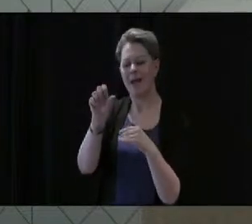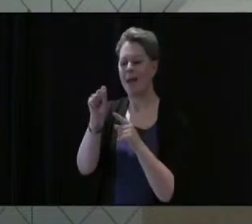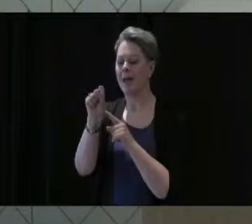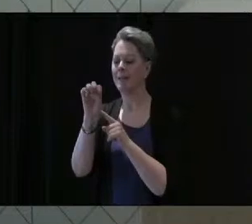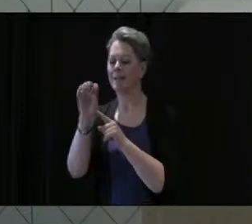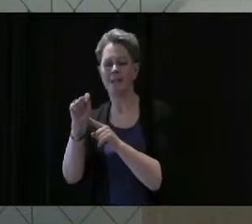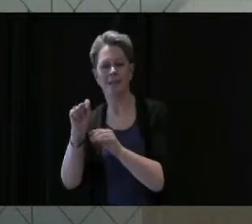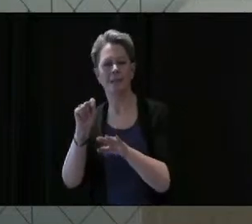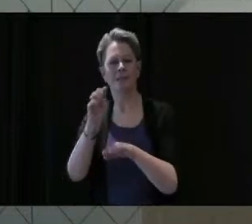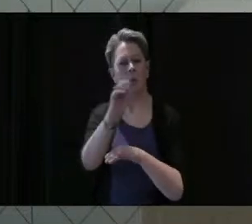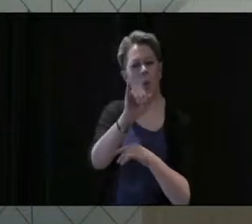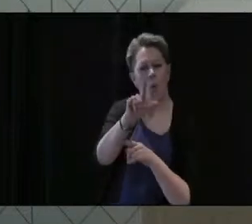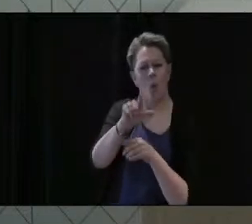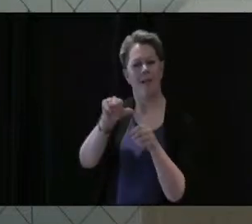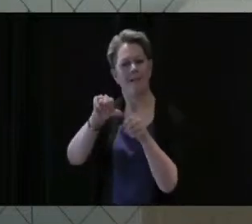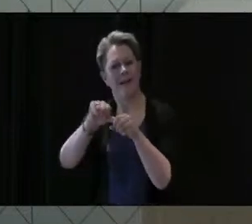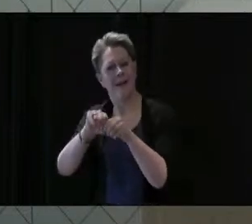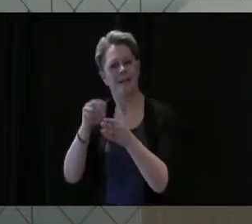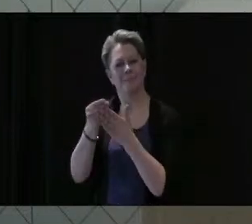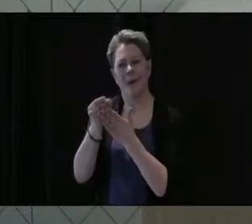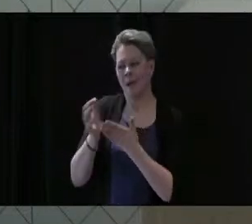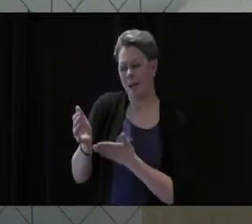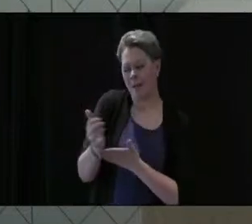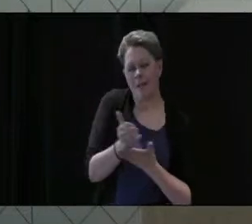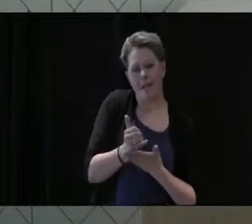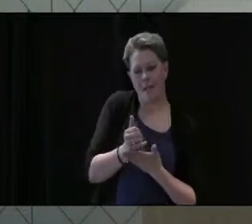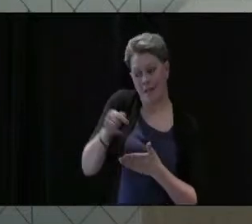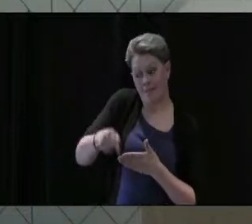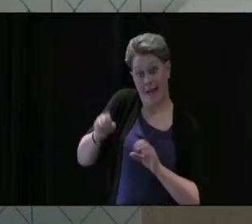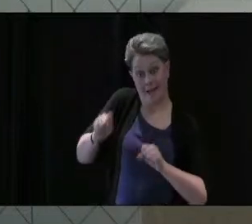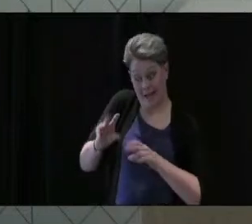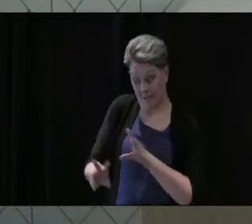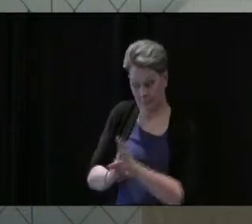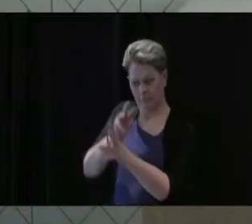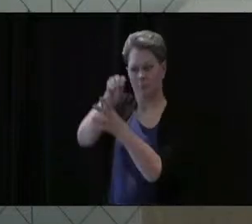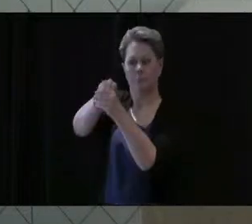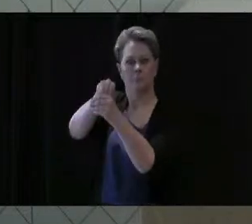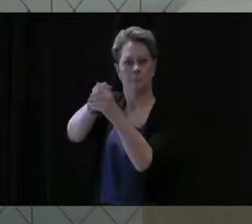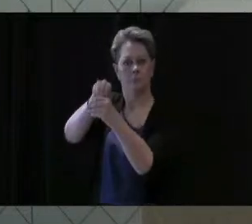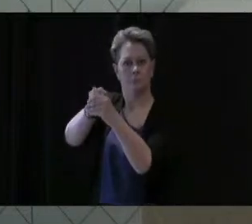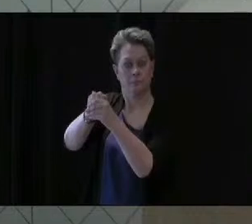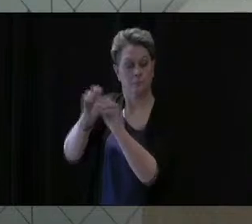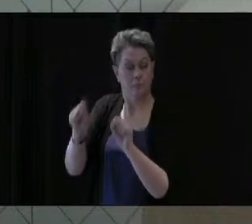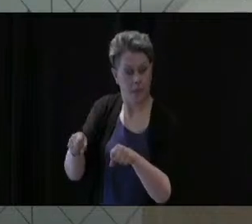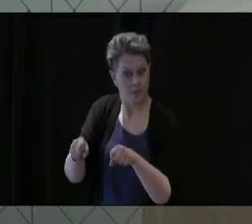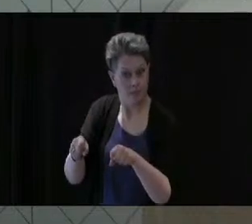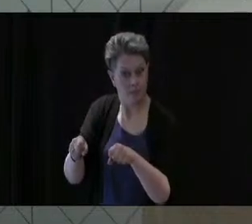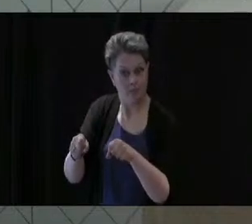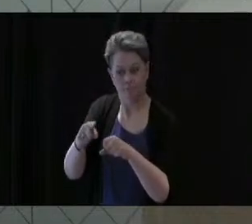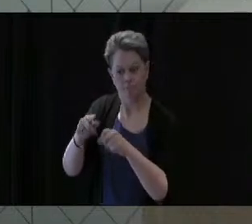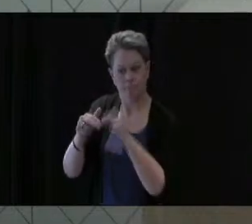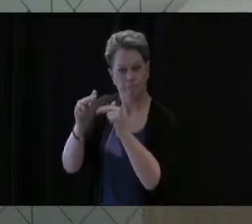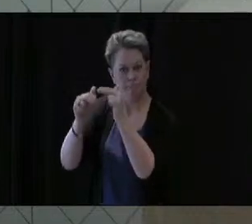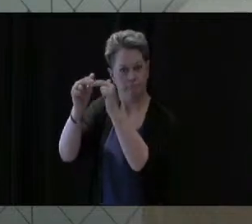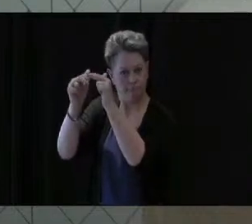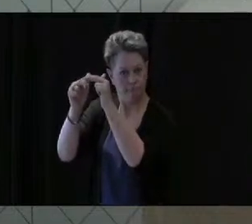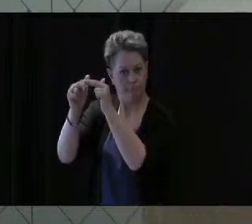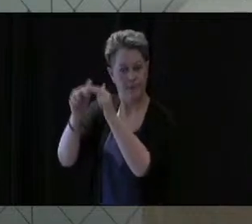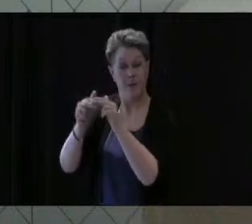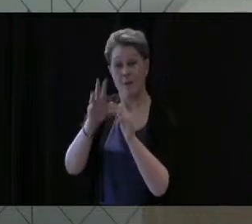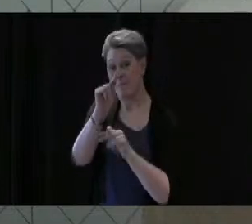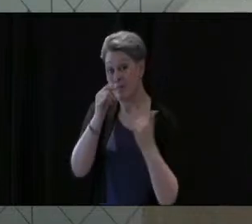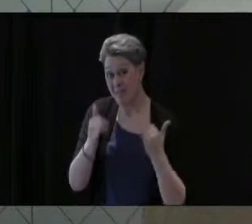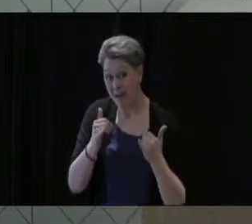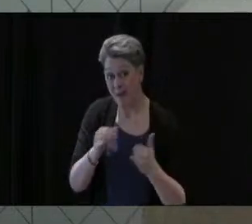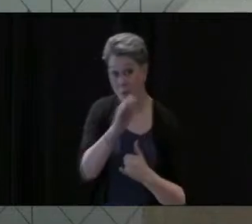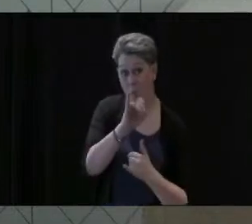gas revenues that could, that should or could go into that fund in order to build it up. Given the uncertainty in the oil and gas industry